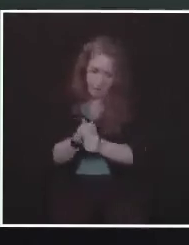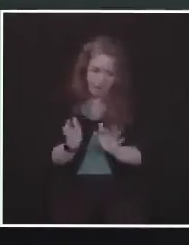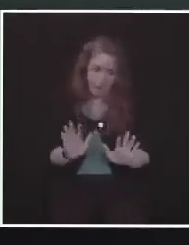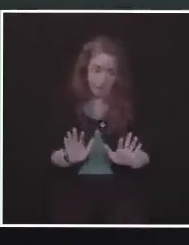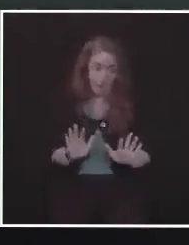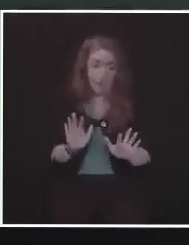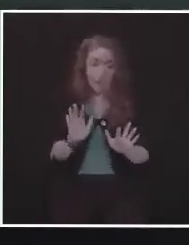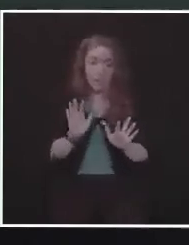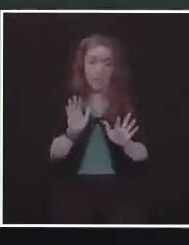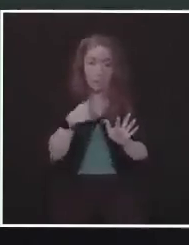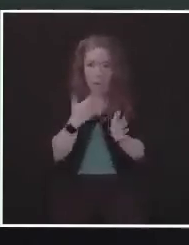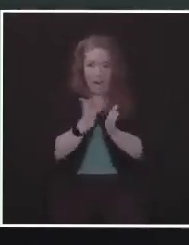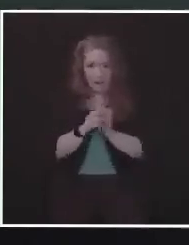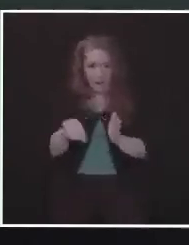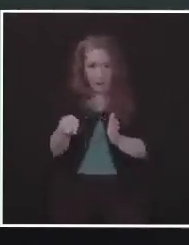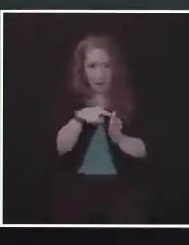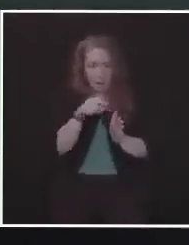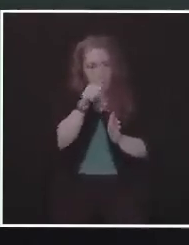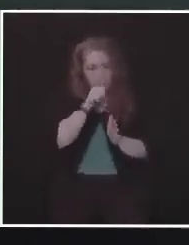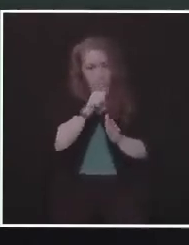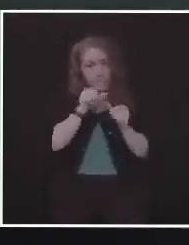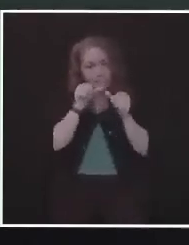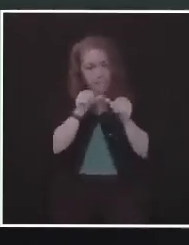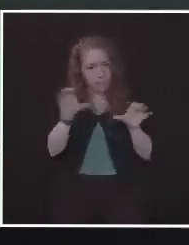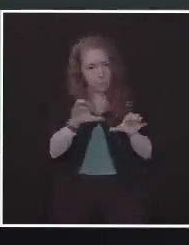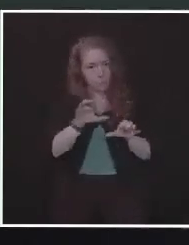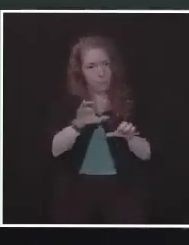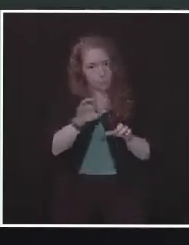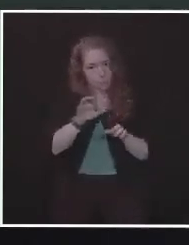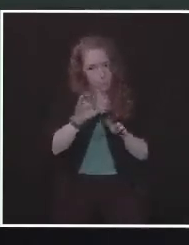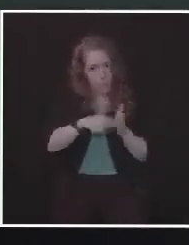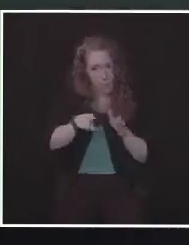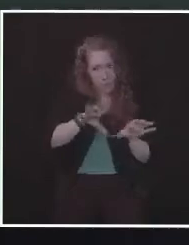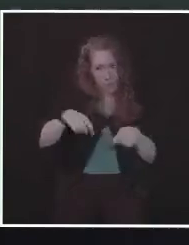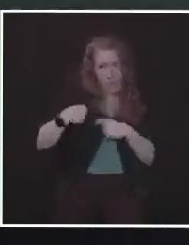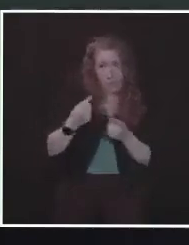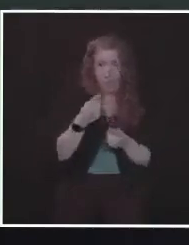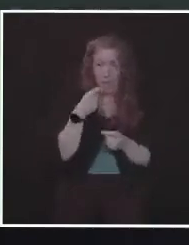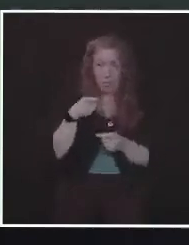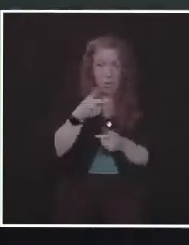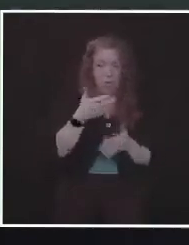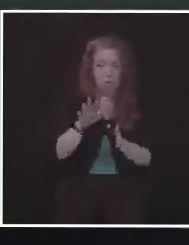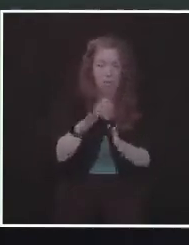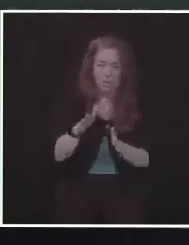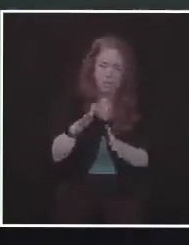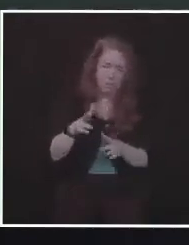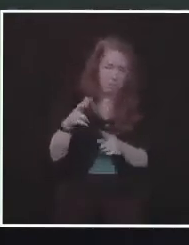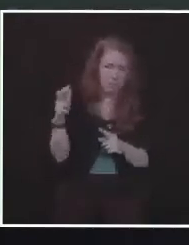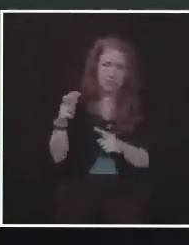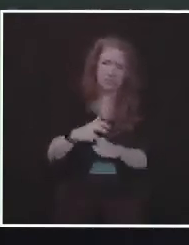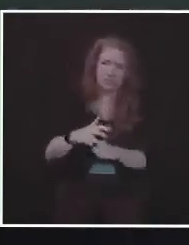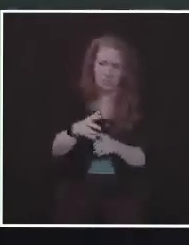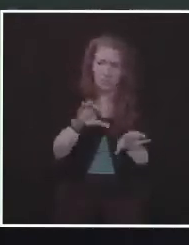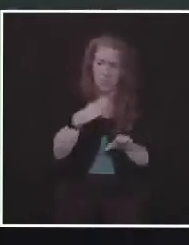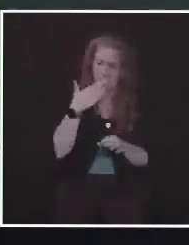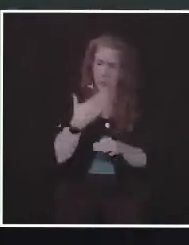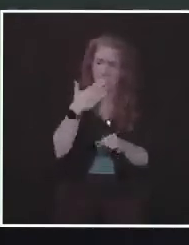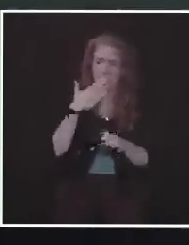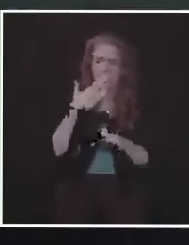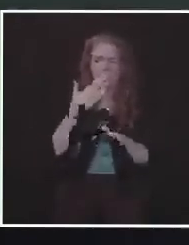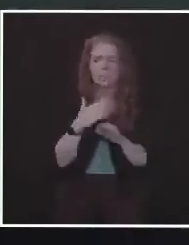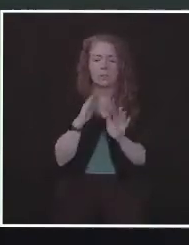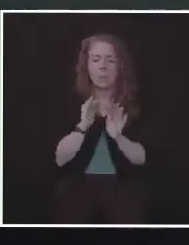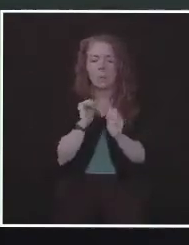really well. And it's very, very important that we take it one step at a time and we don't drop the